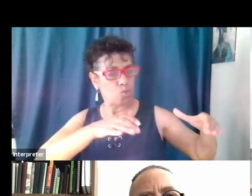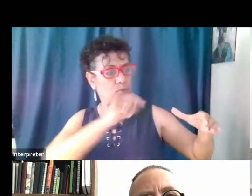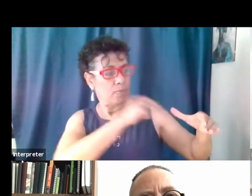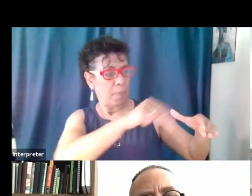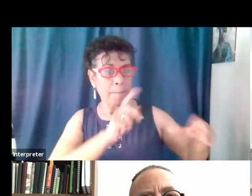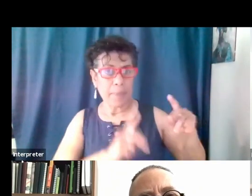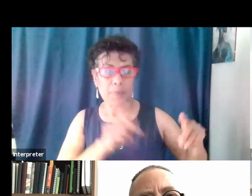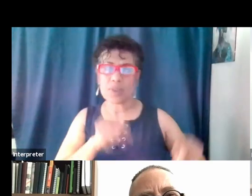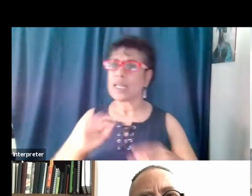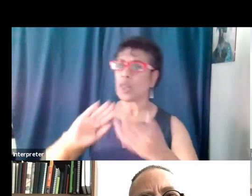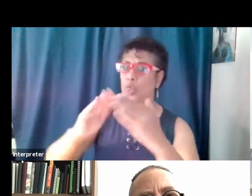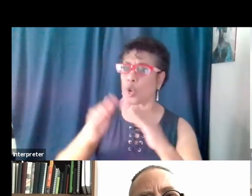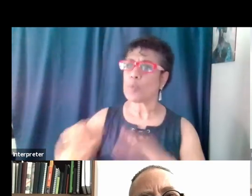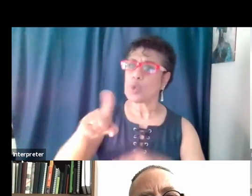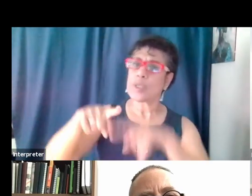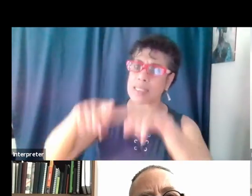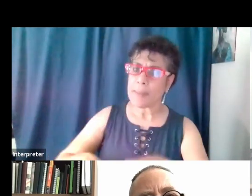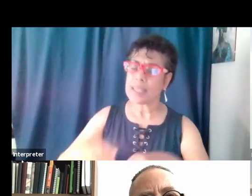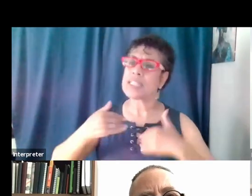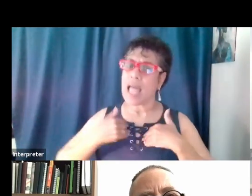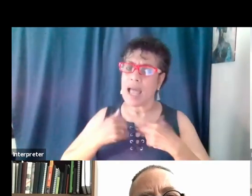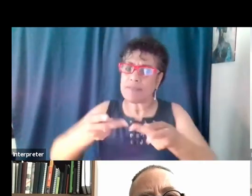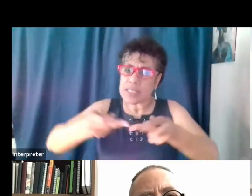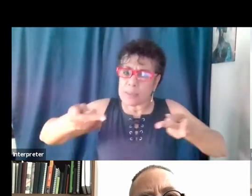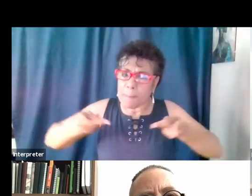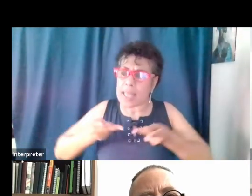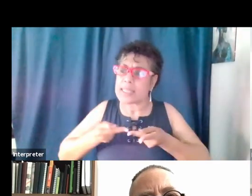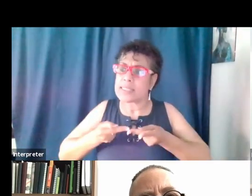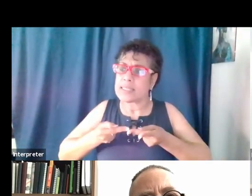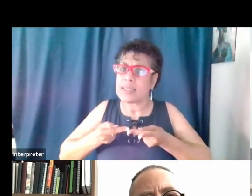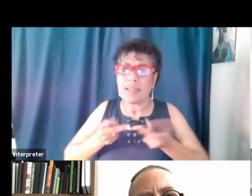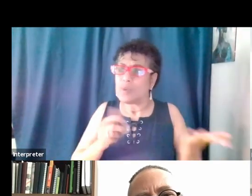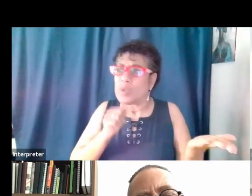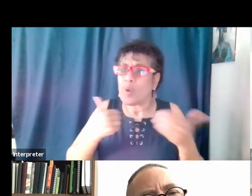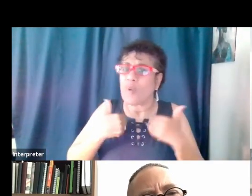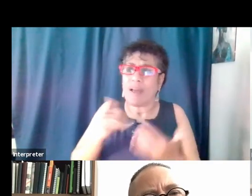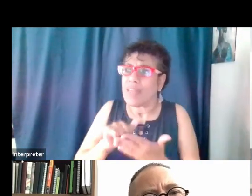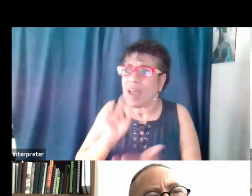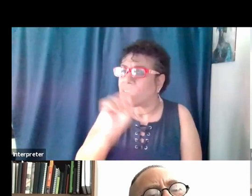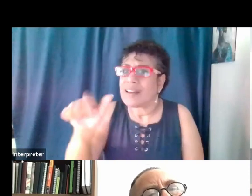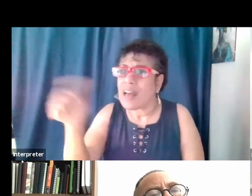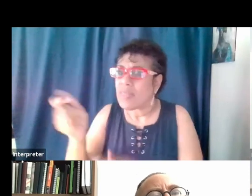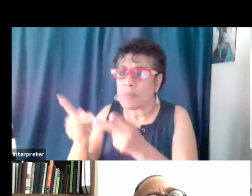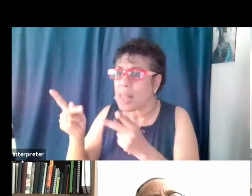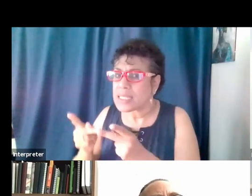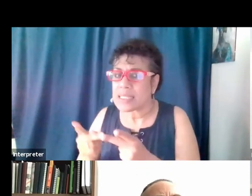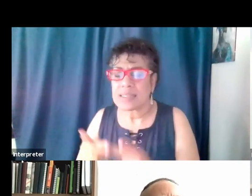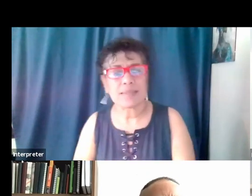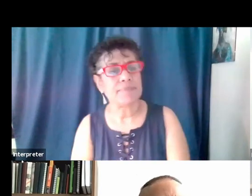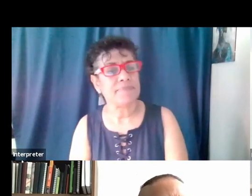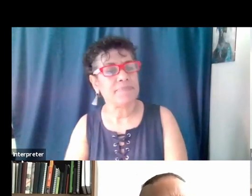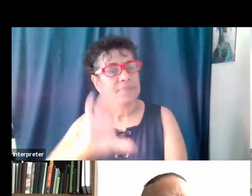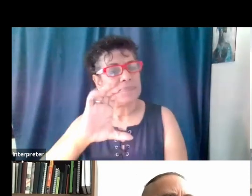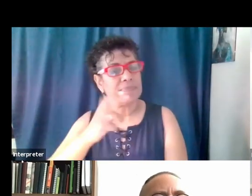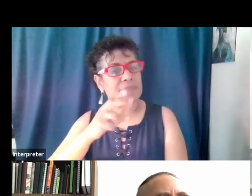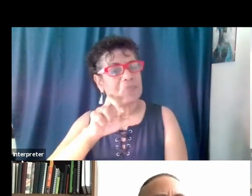in our communities are relying on it to have that space that we just don't have. And I will say, Elise, you know, when we